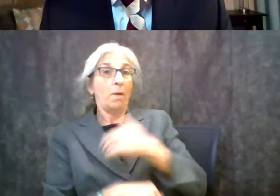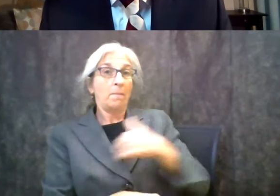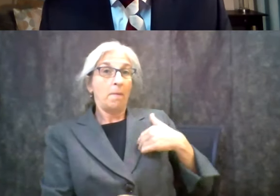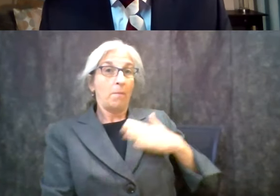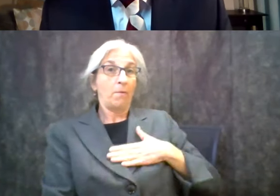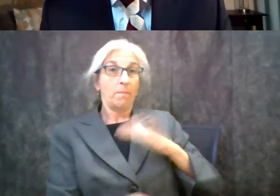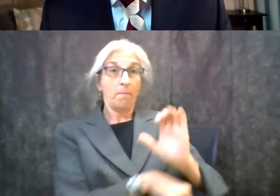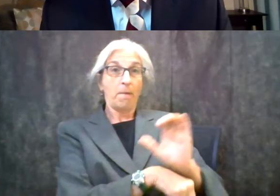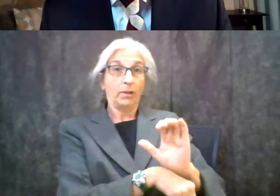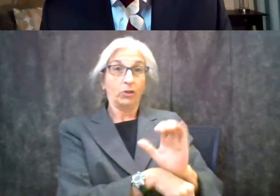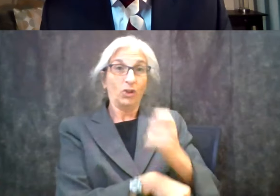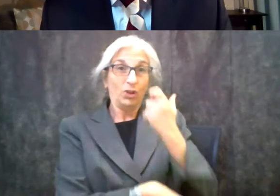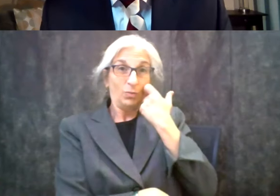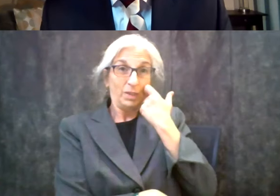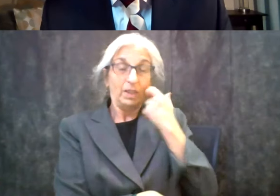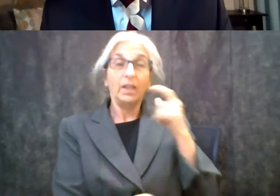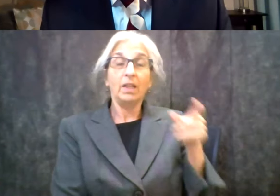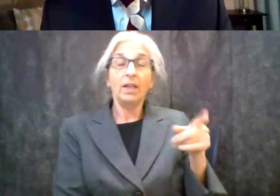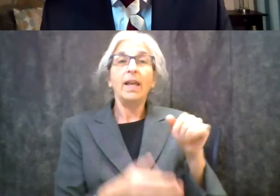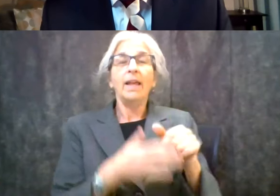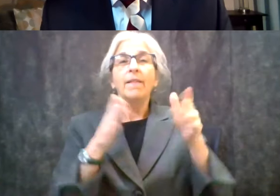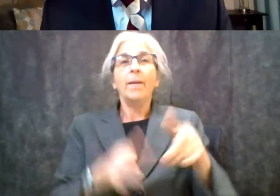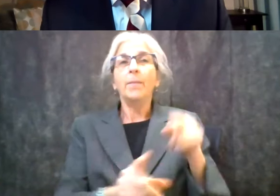days ago who participated in